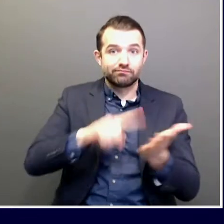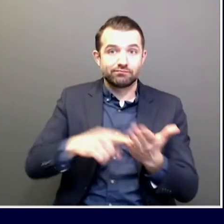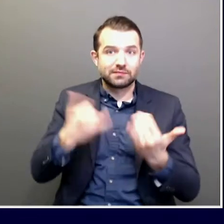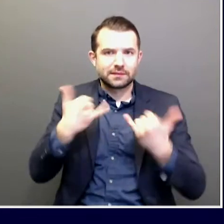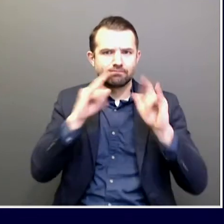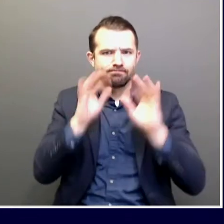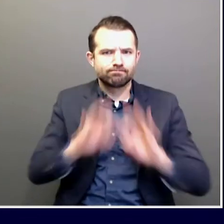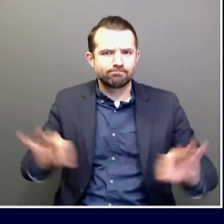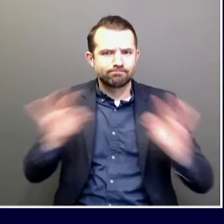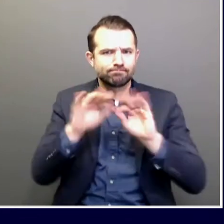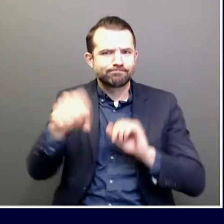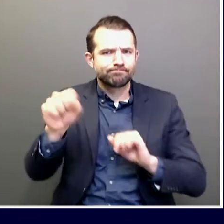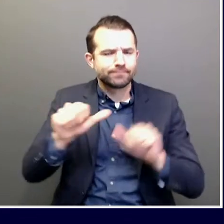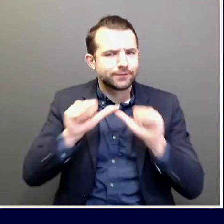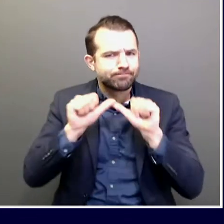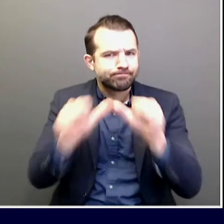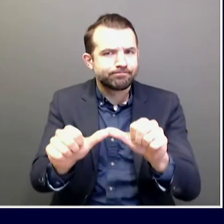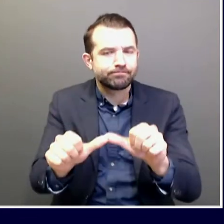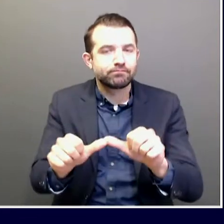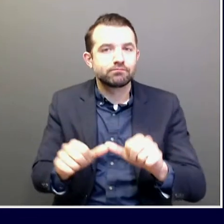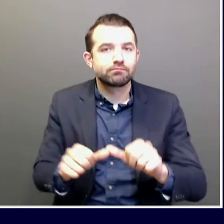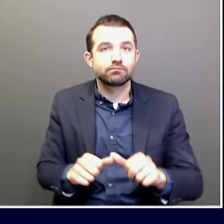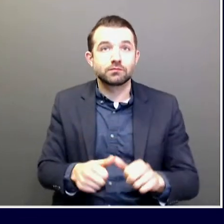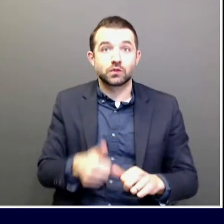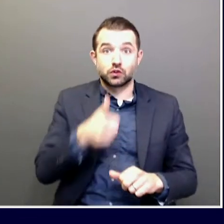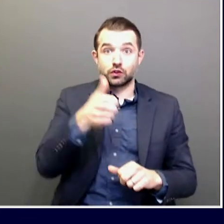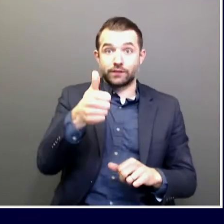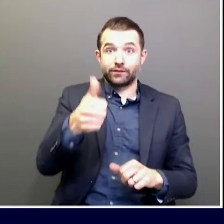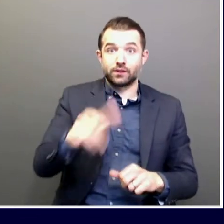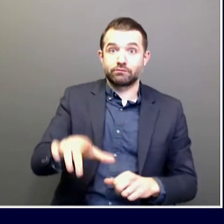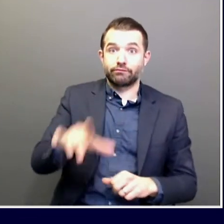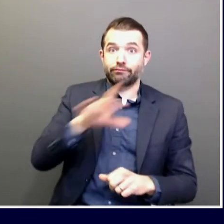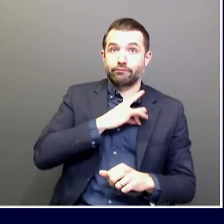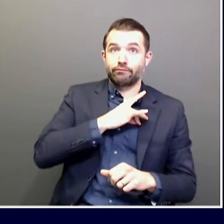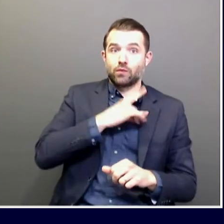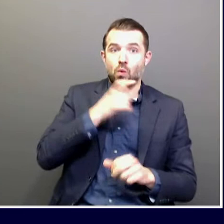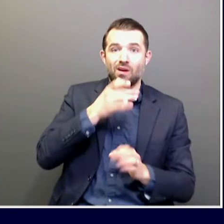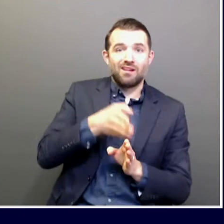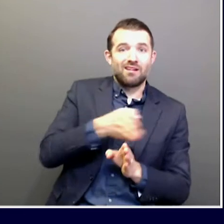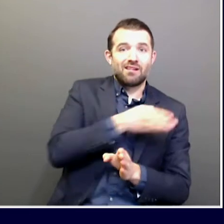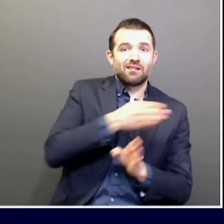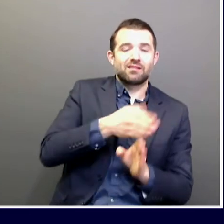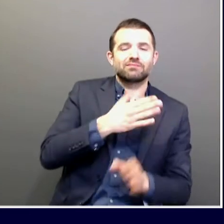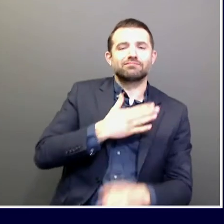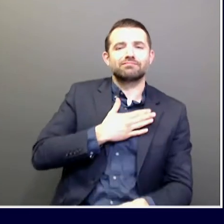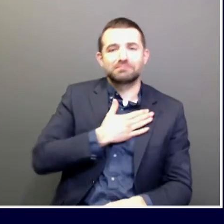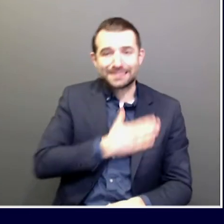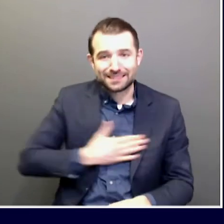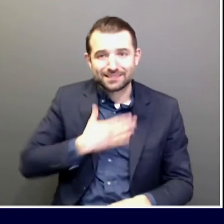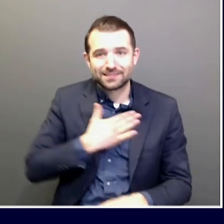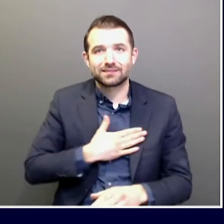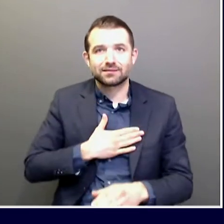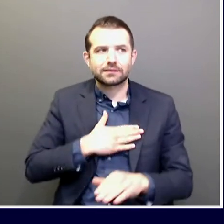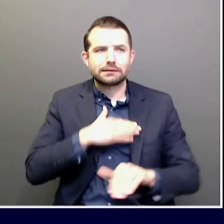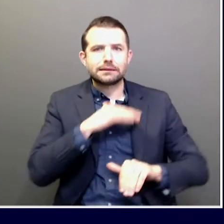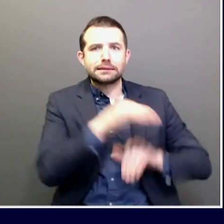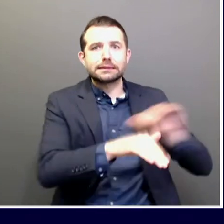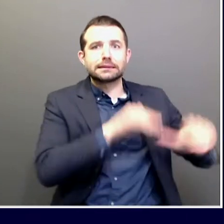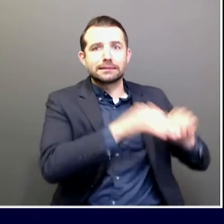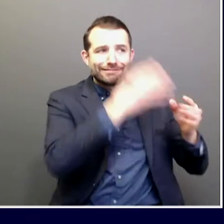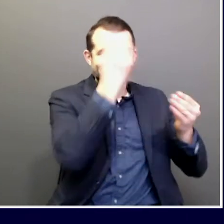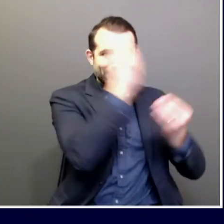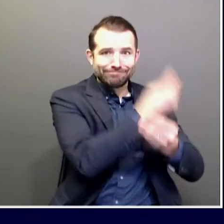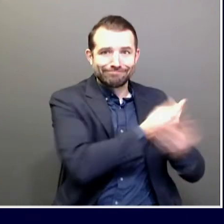lives who are your close contacts. Similarly, if someone calls you and tells you that they now